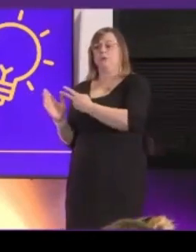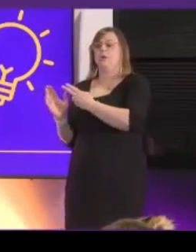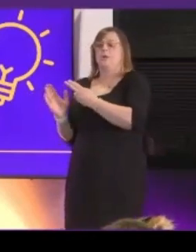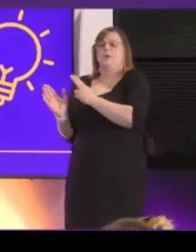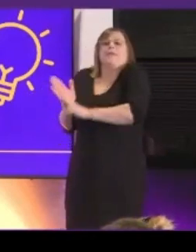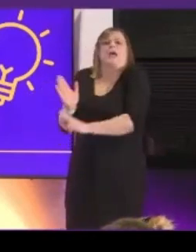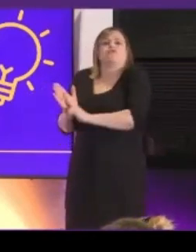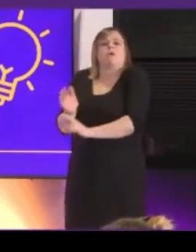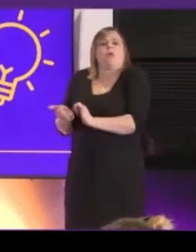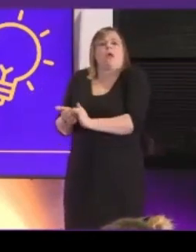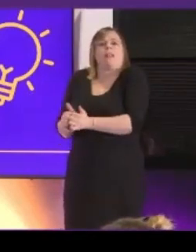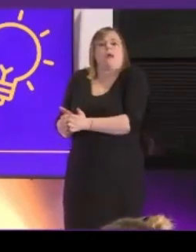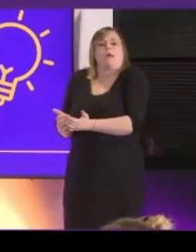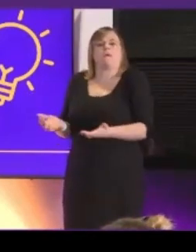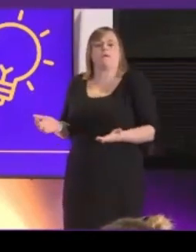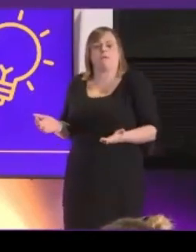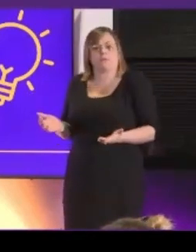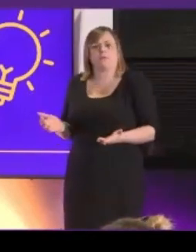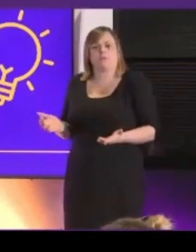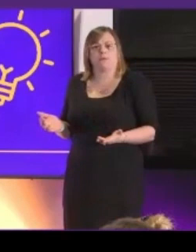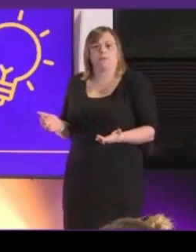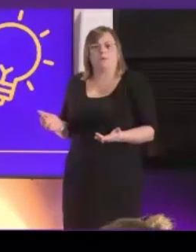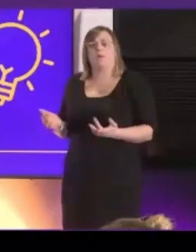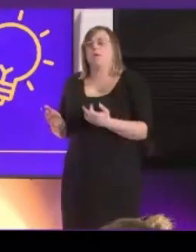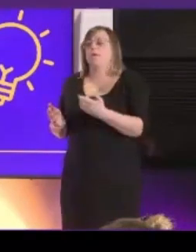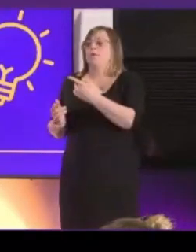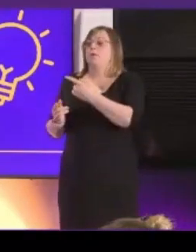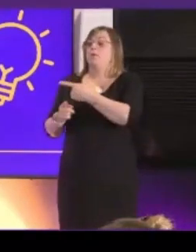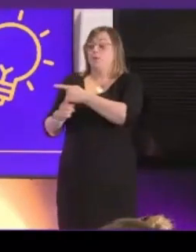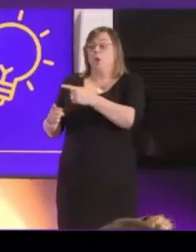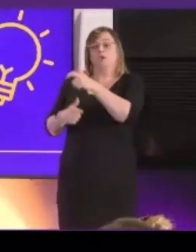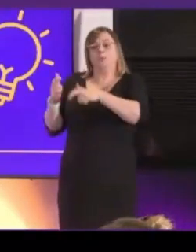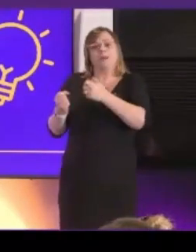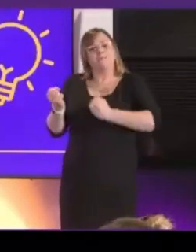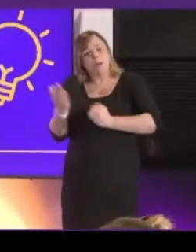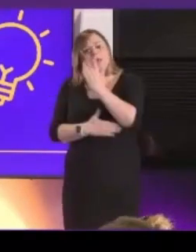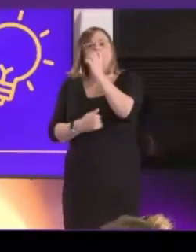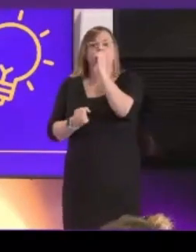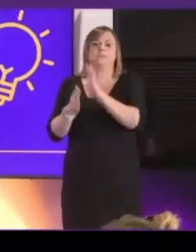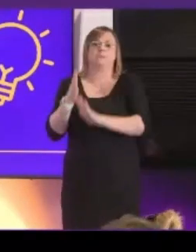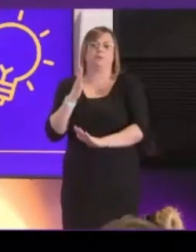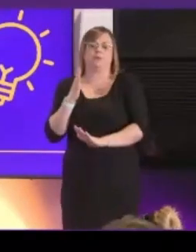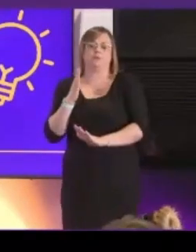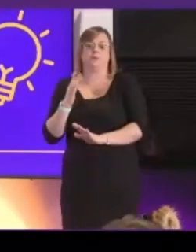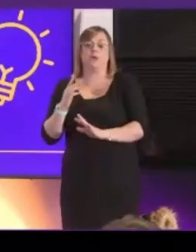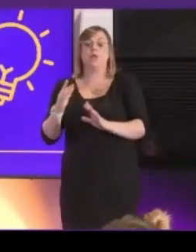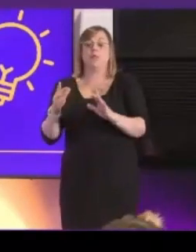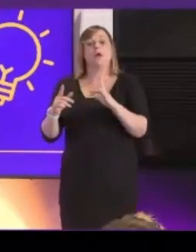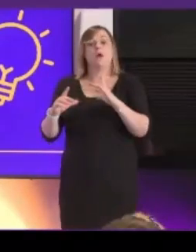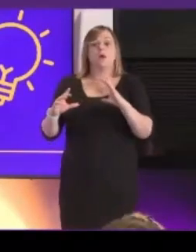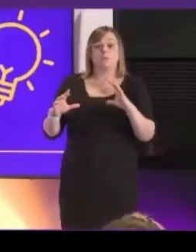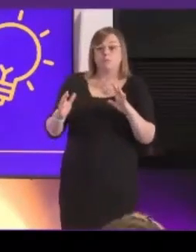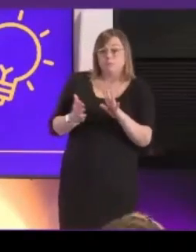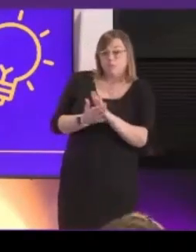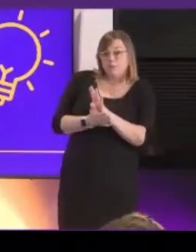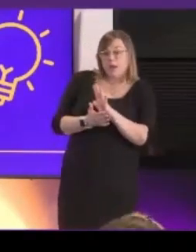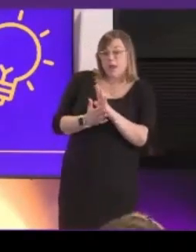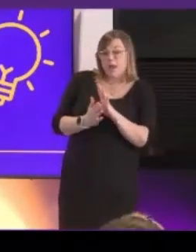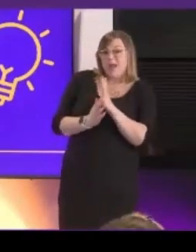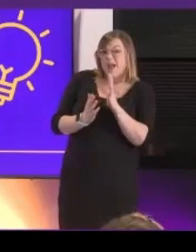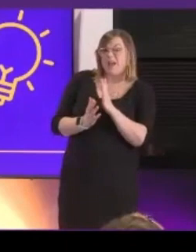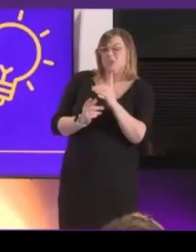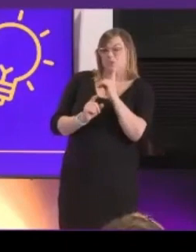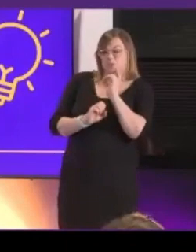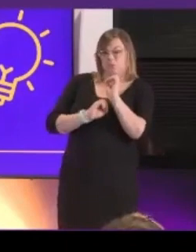ally, you come across those with lived experience that are prepared to share our truths in all of